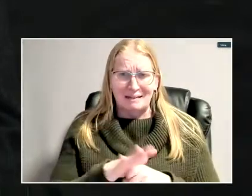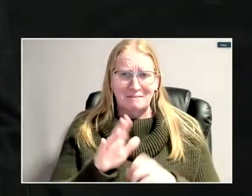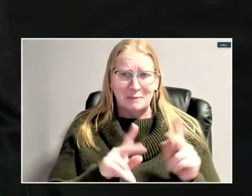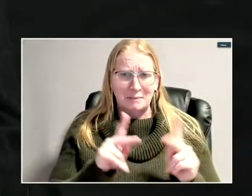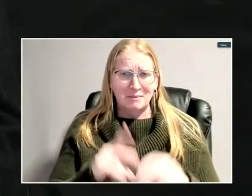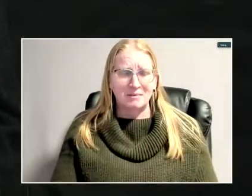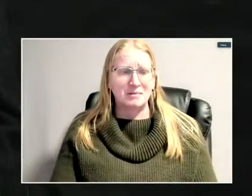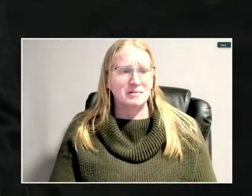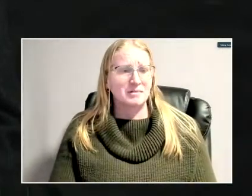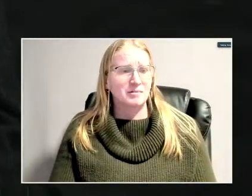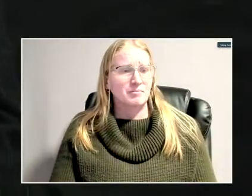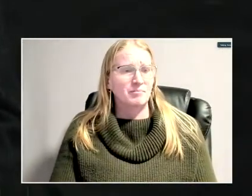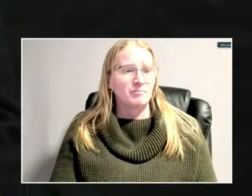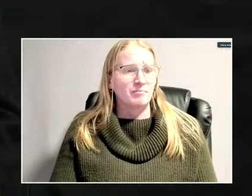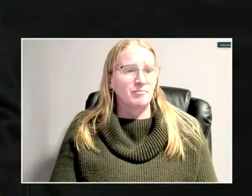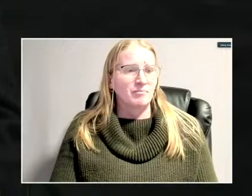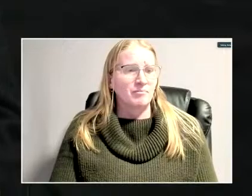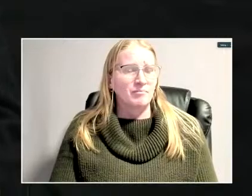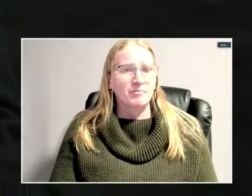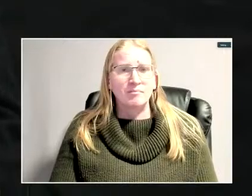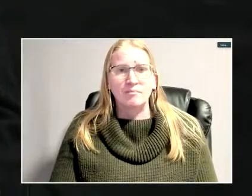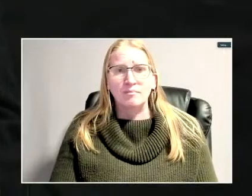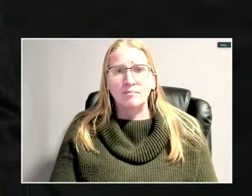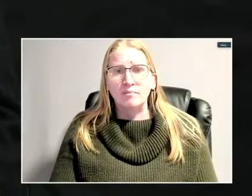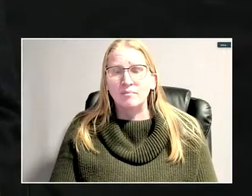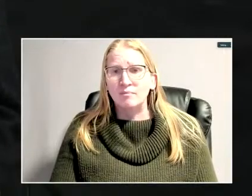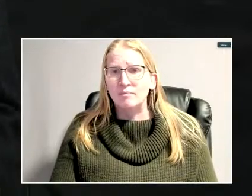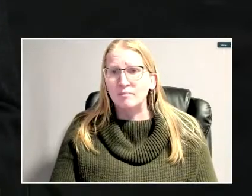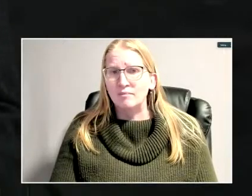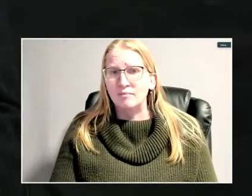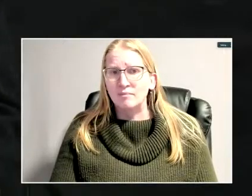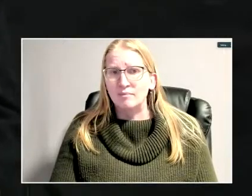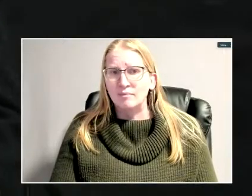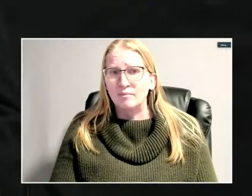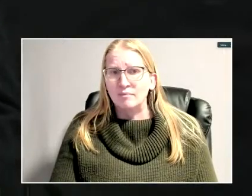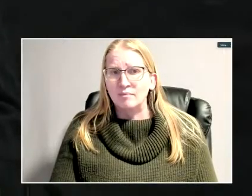quorum who what